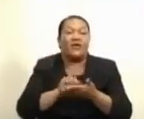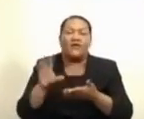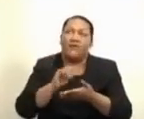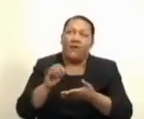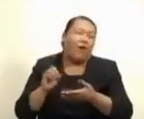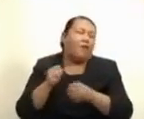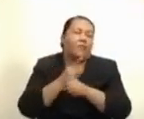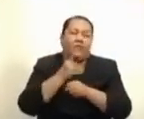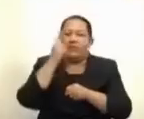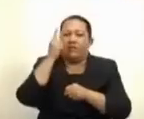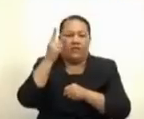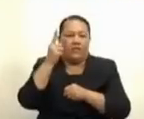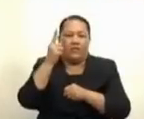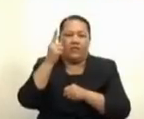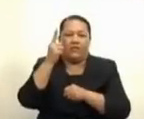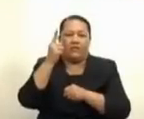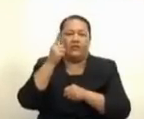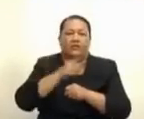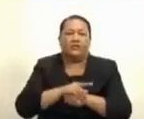The power to forgive is godly.